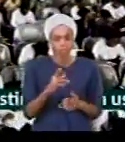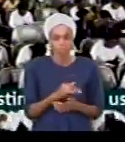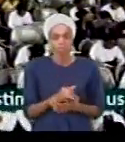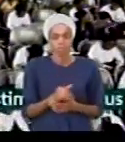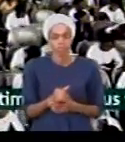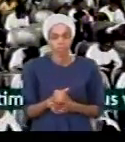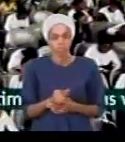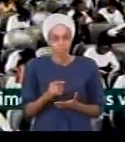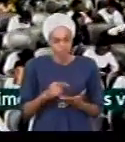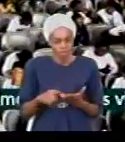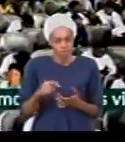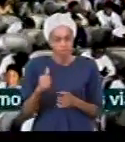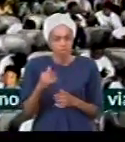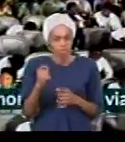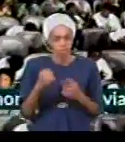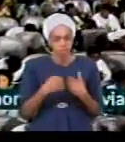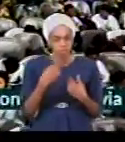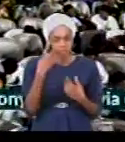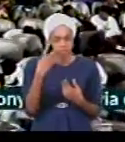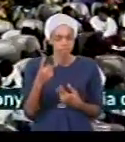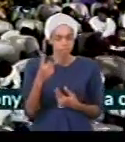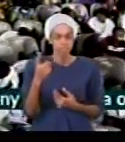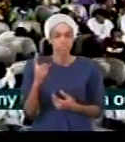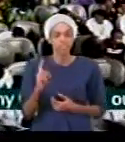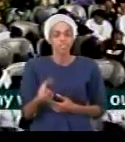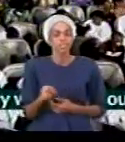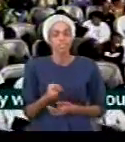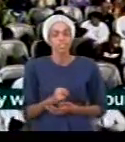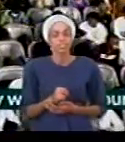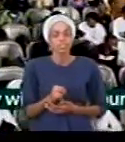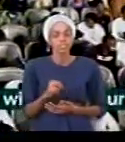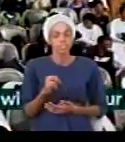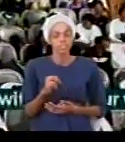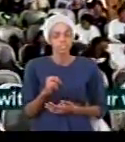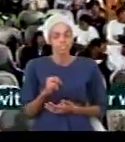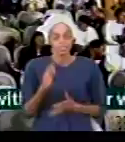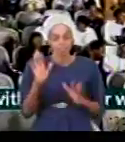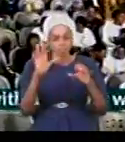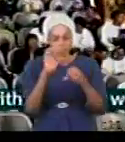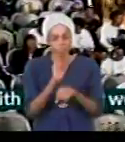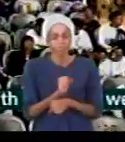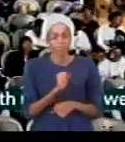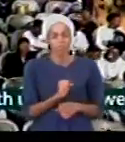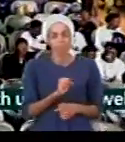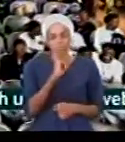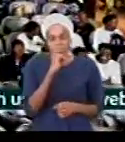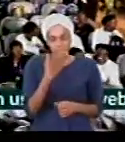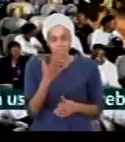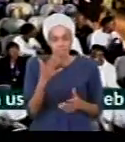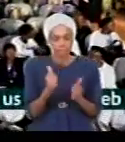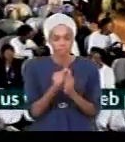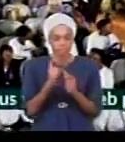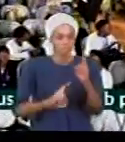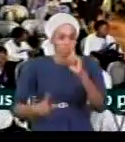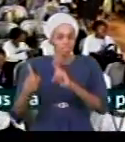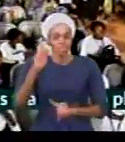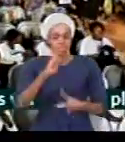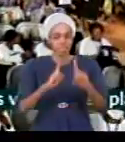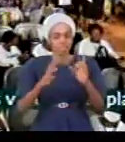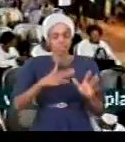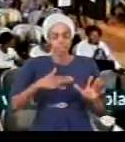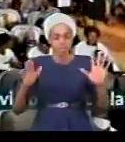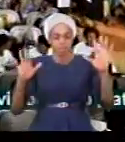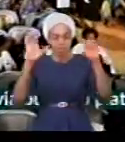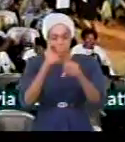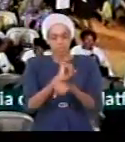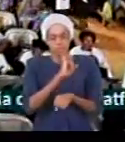Your miracle is here. Say, my miracle is here. I've received my miracle.